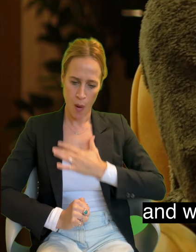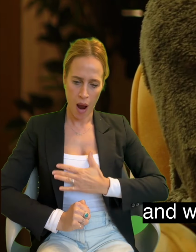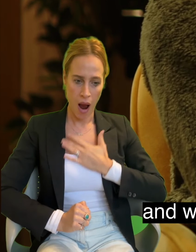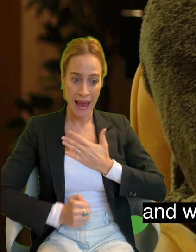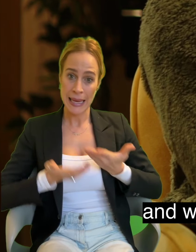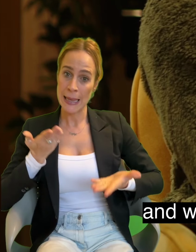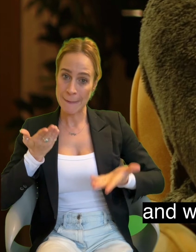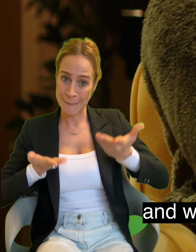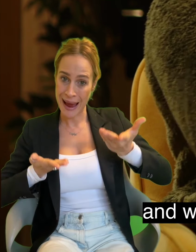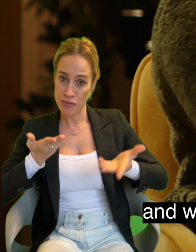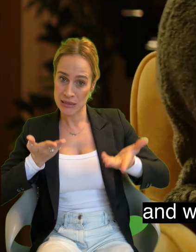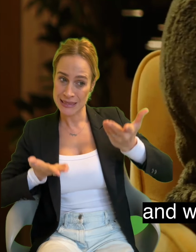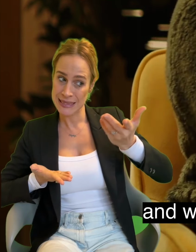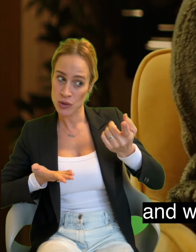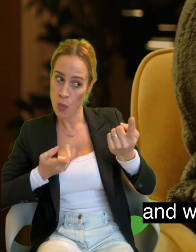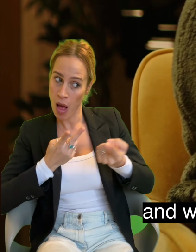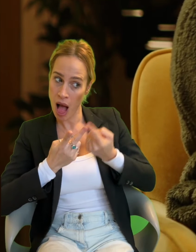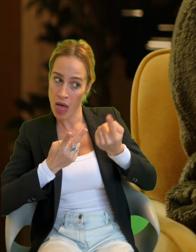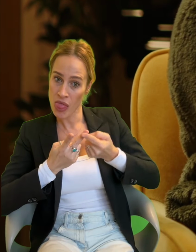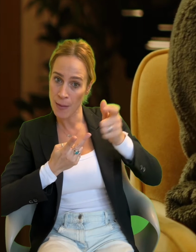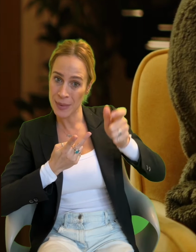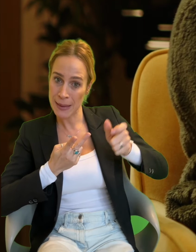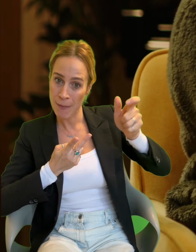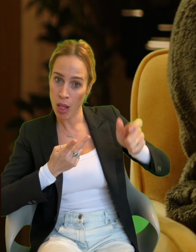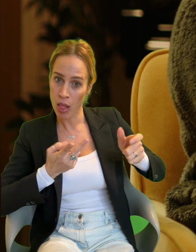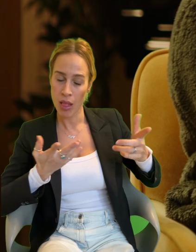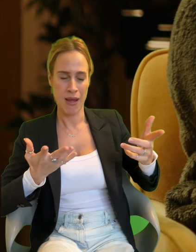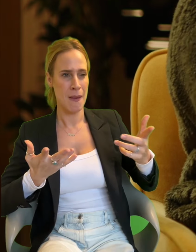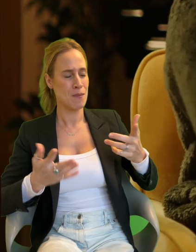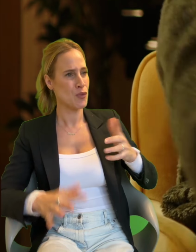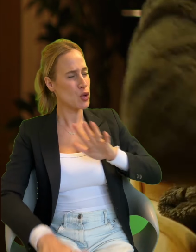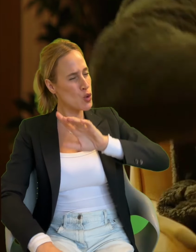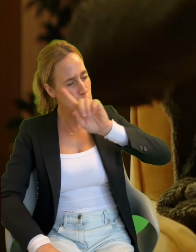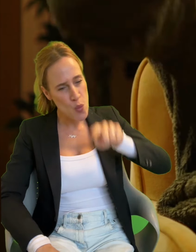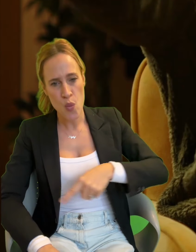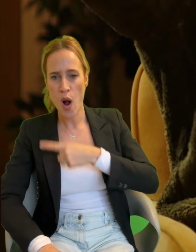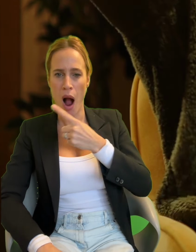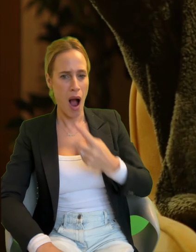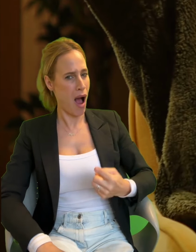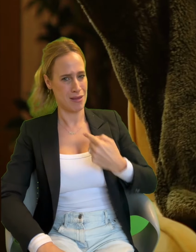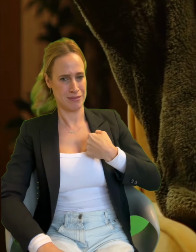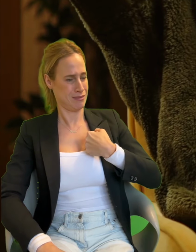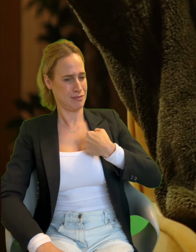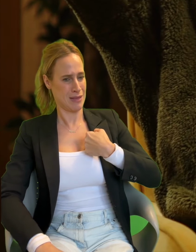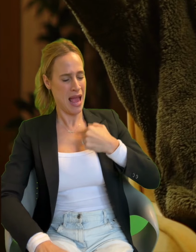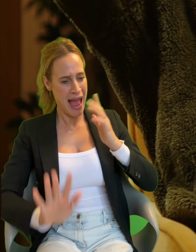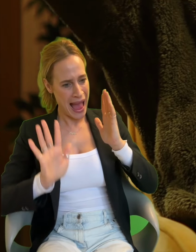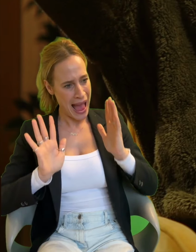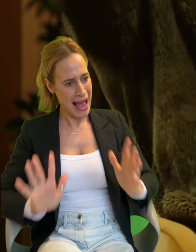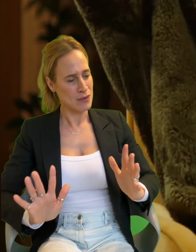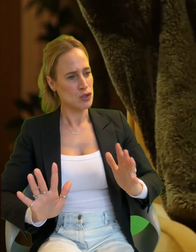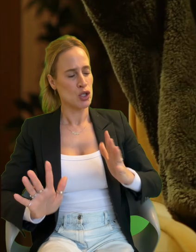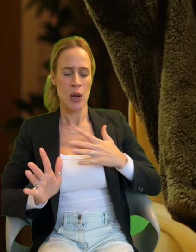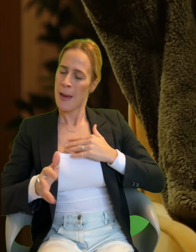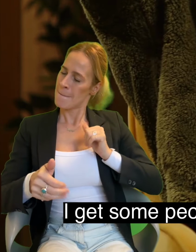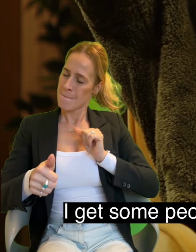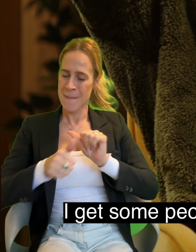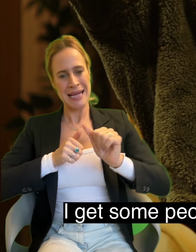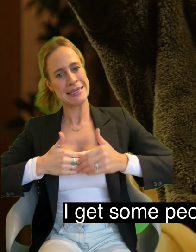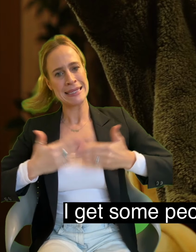comparison to what other people are going through, how dare you not go, I need to seize today, I need to have the best day